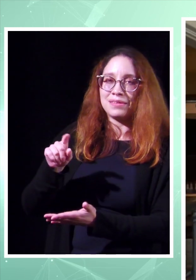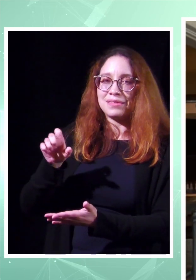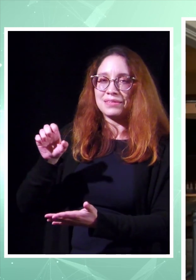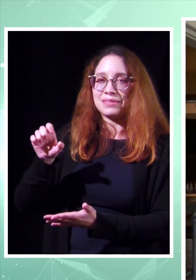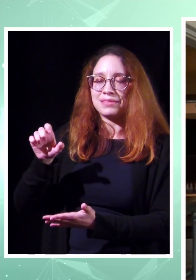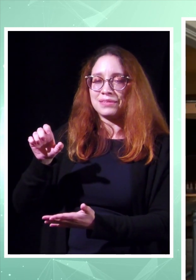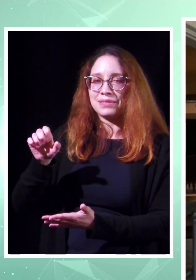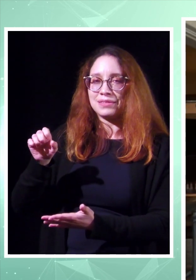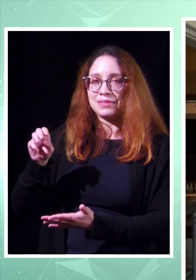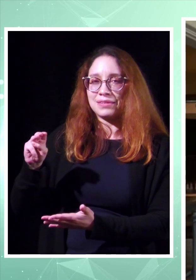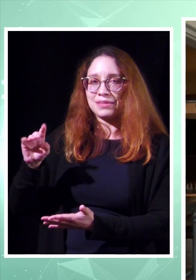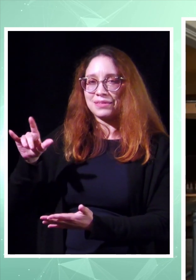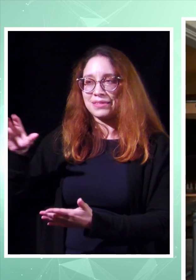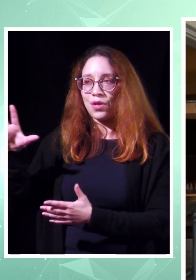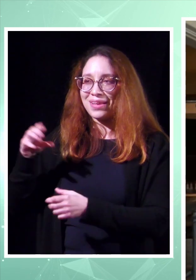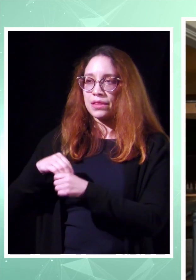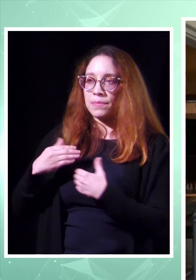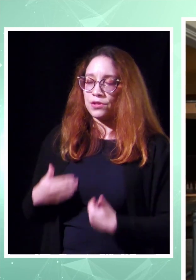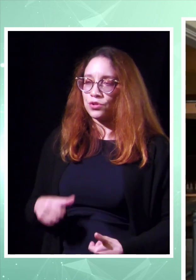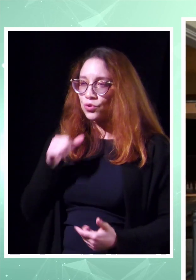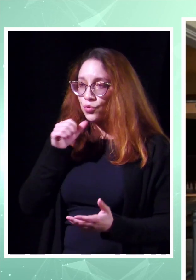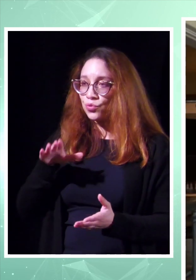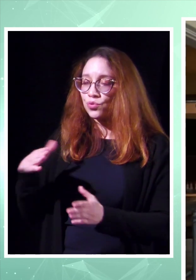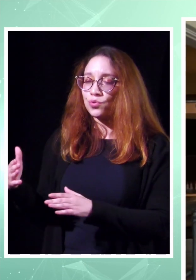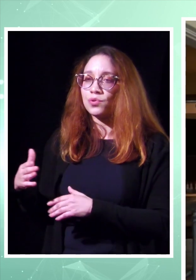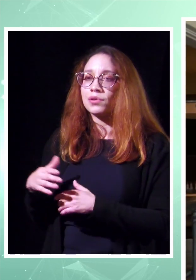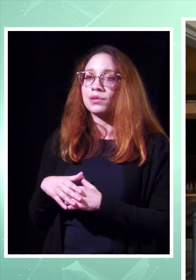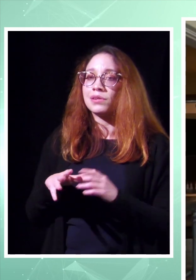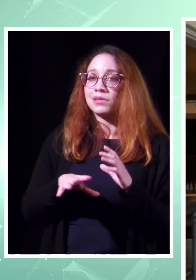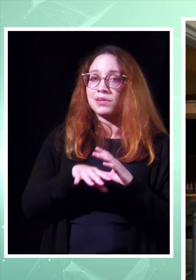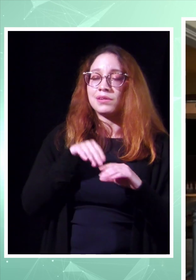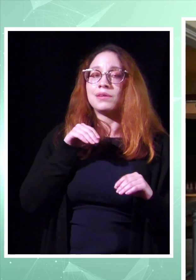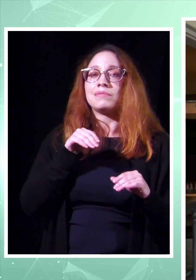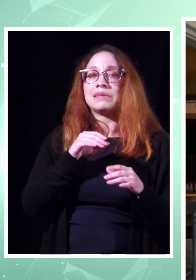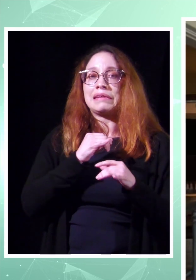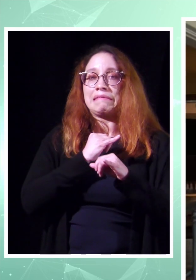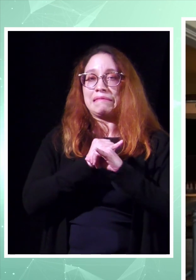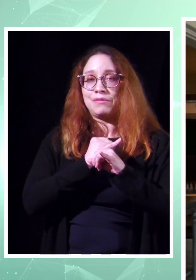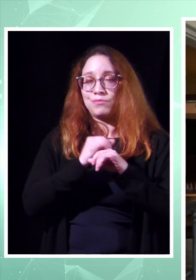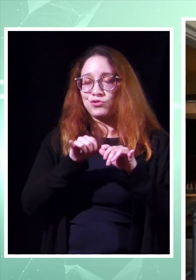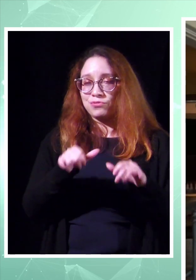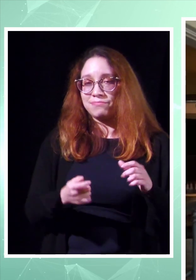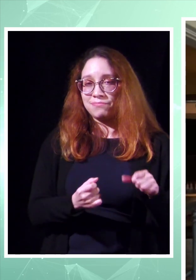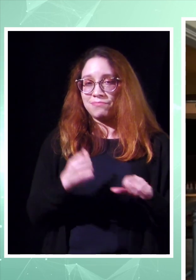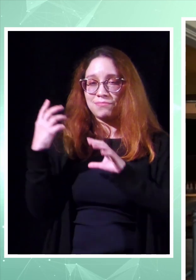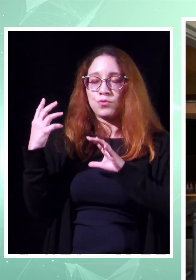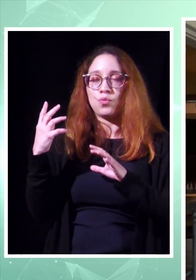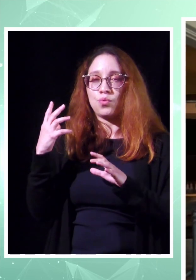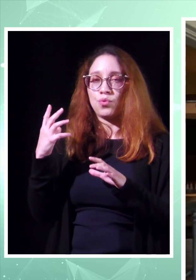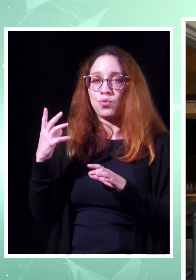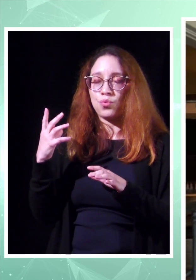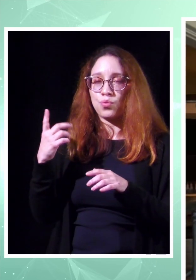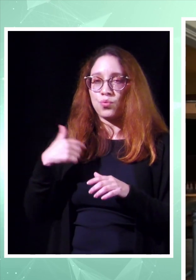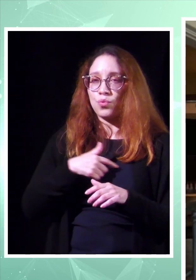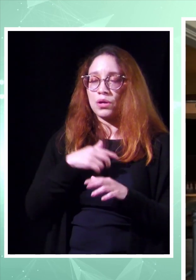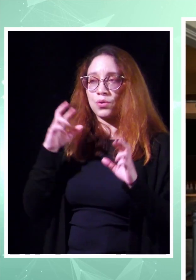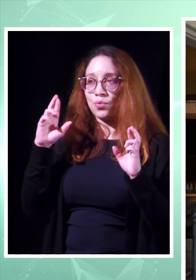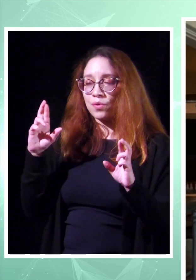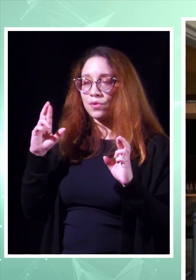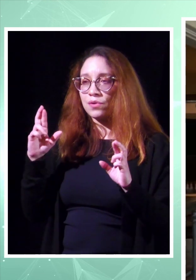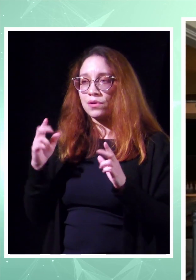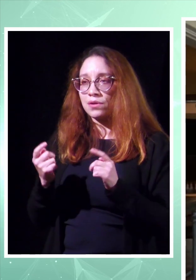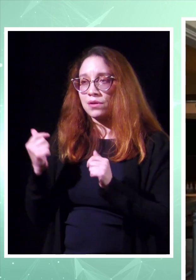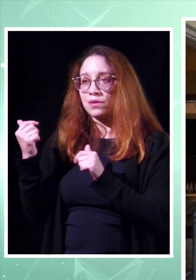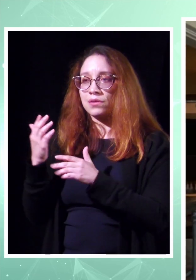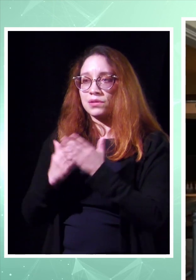cells and so that they don't die. And by removing their immune system, we hopefully